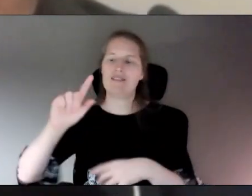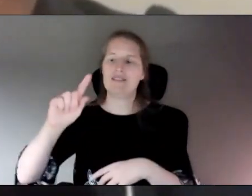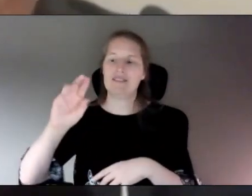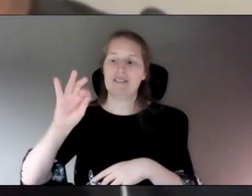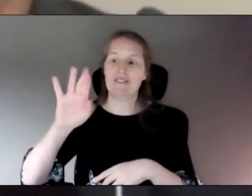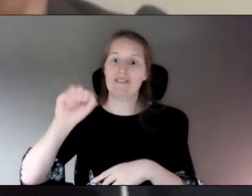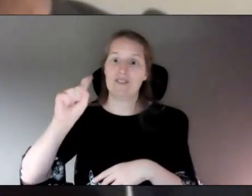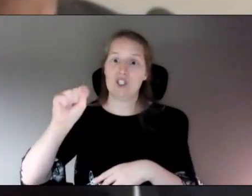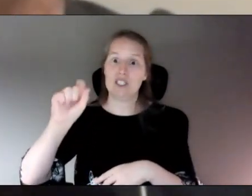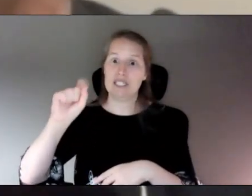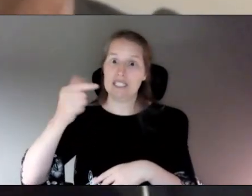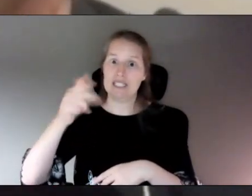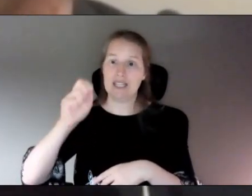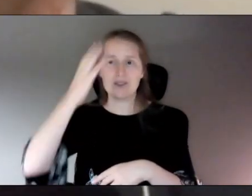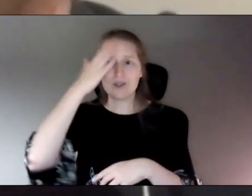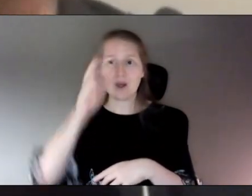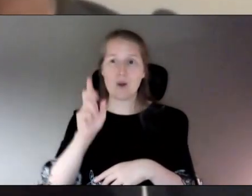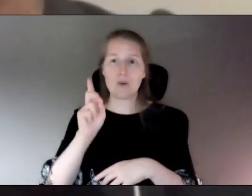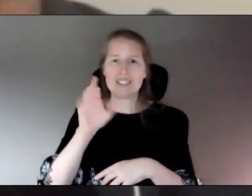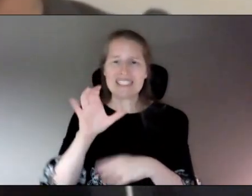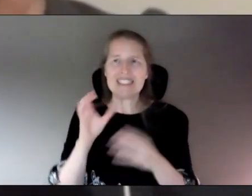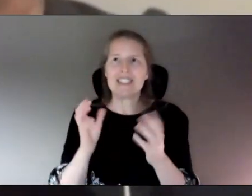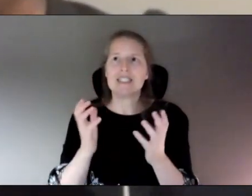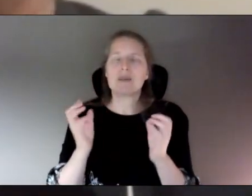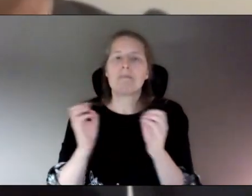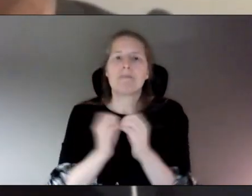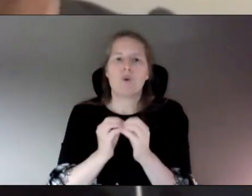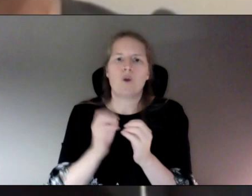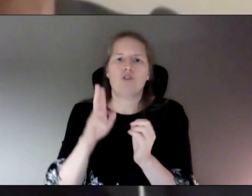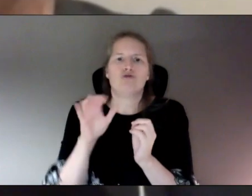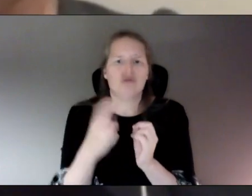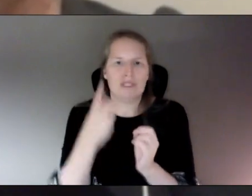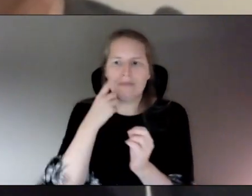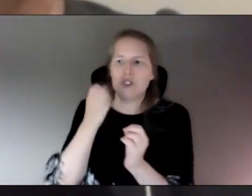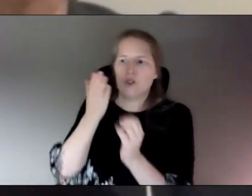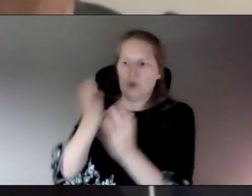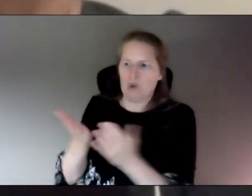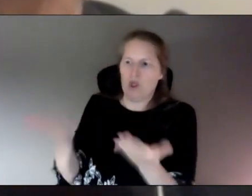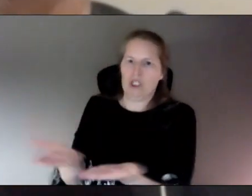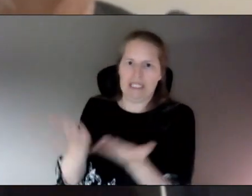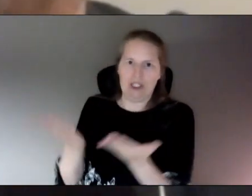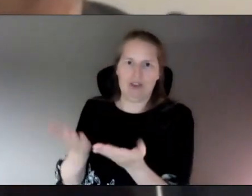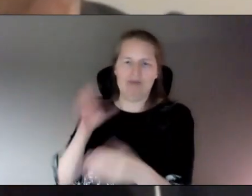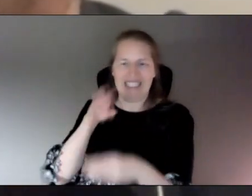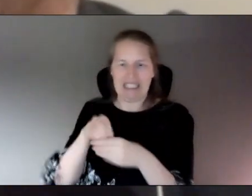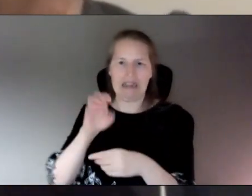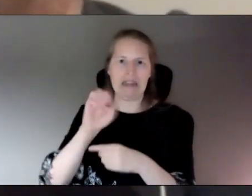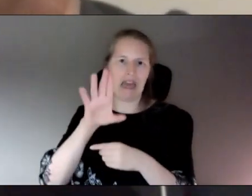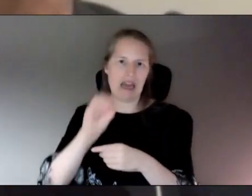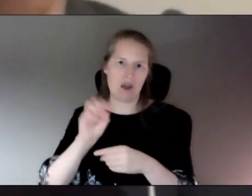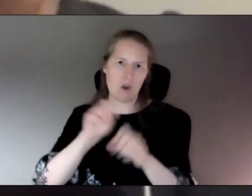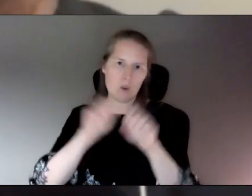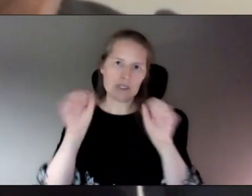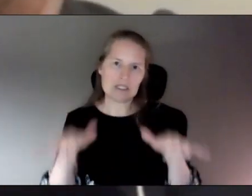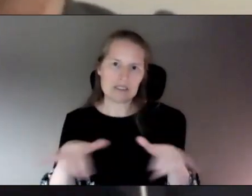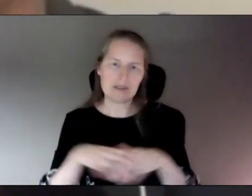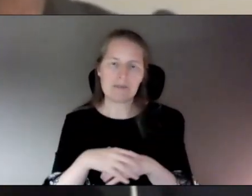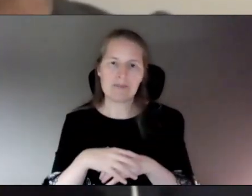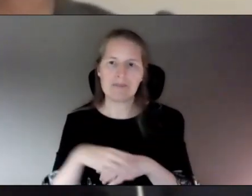is so richer because you are part of the theatrical ecosystem. And Alex, we are